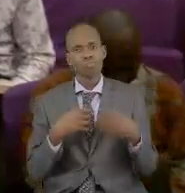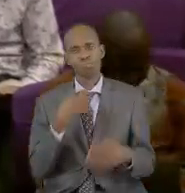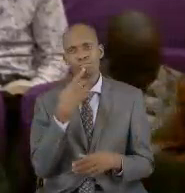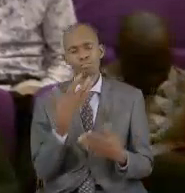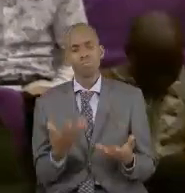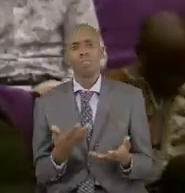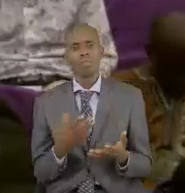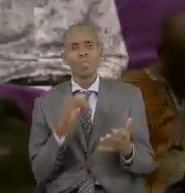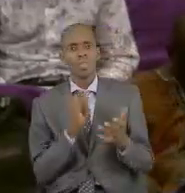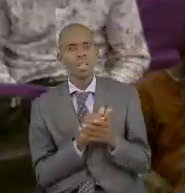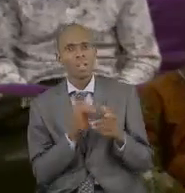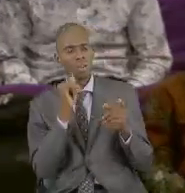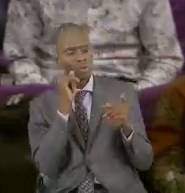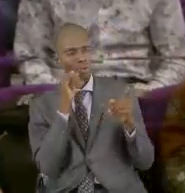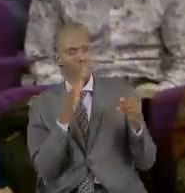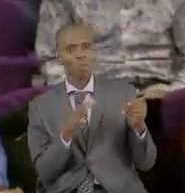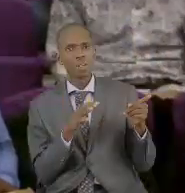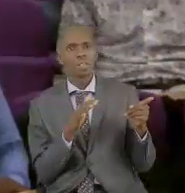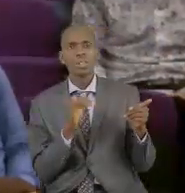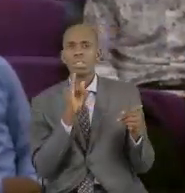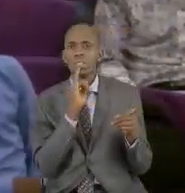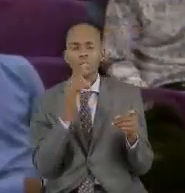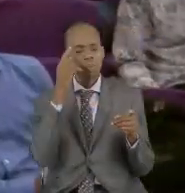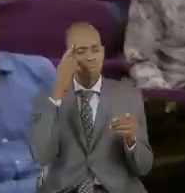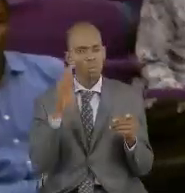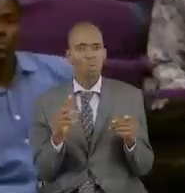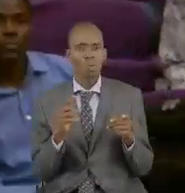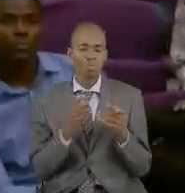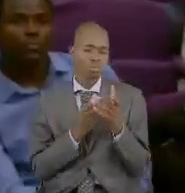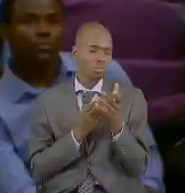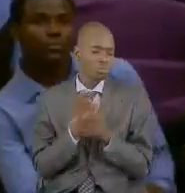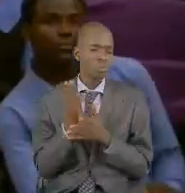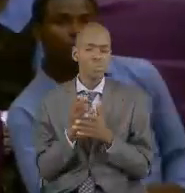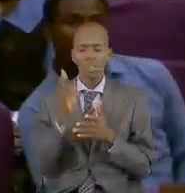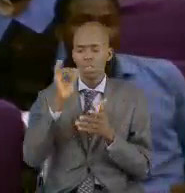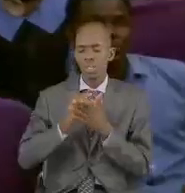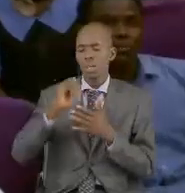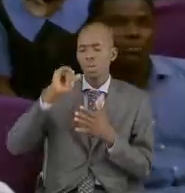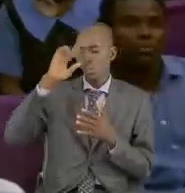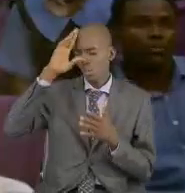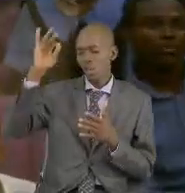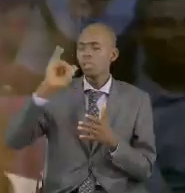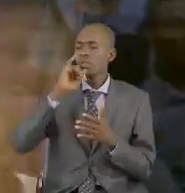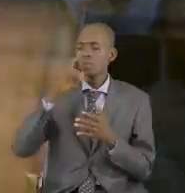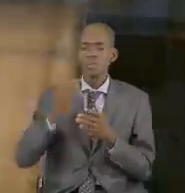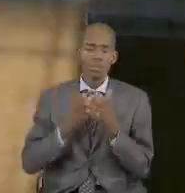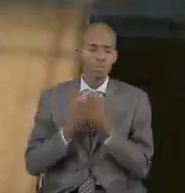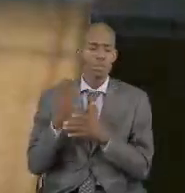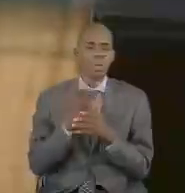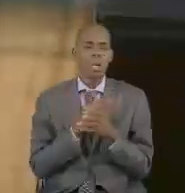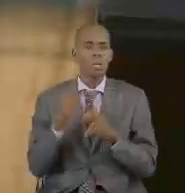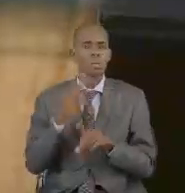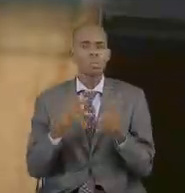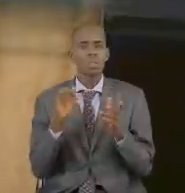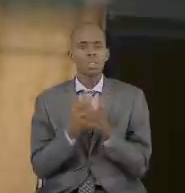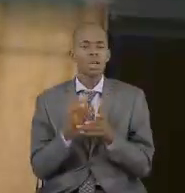is for real, that man is for real. And the people who were instrumental